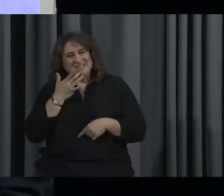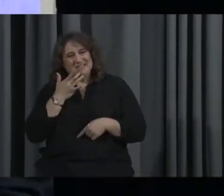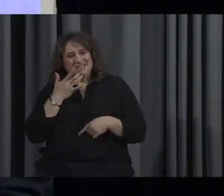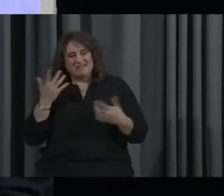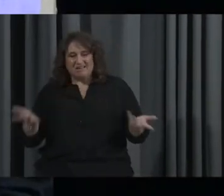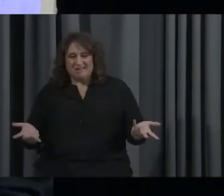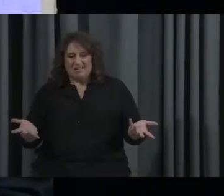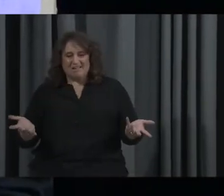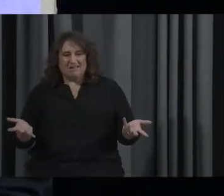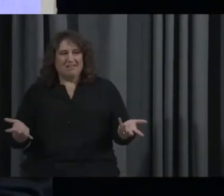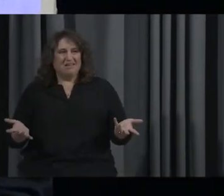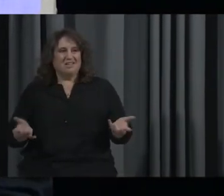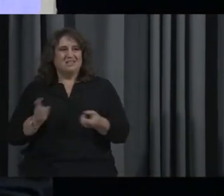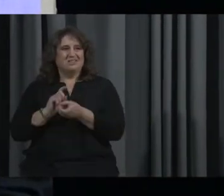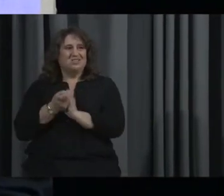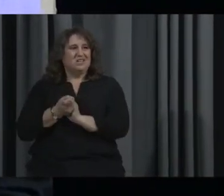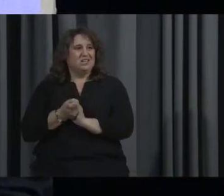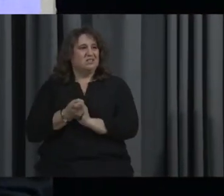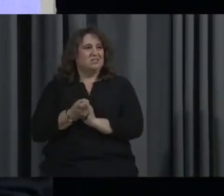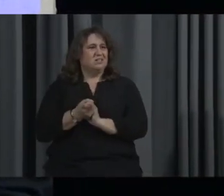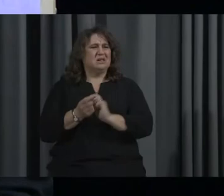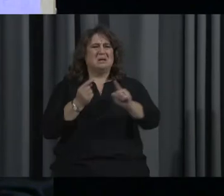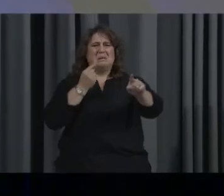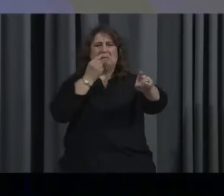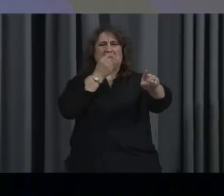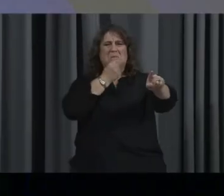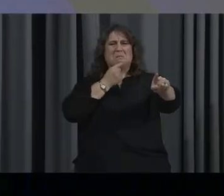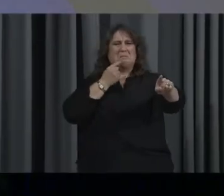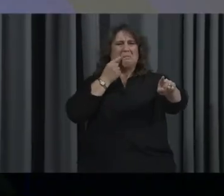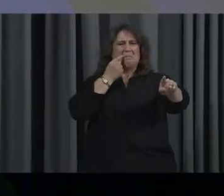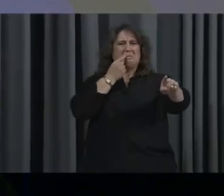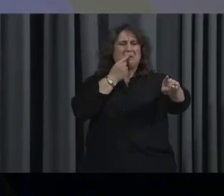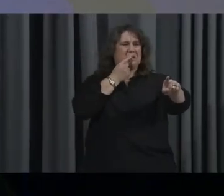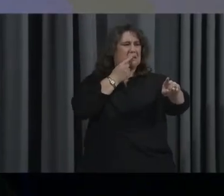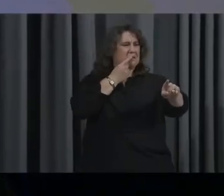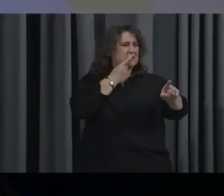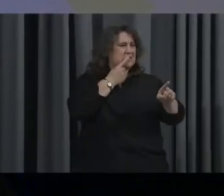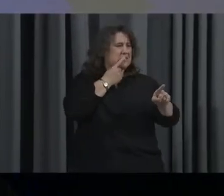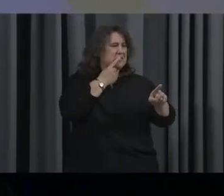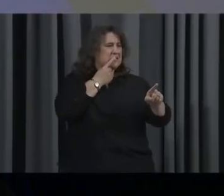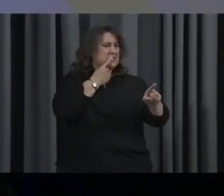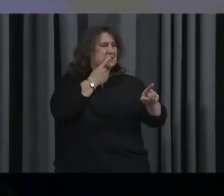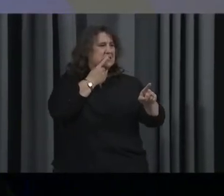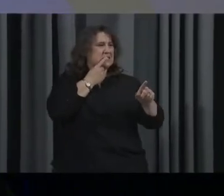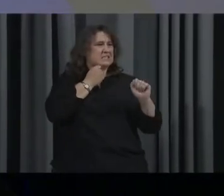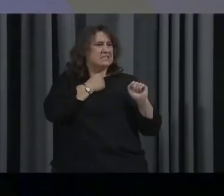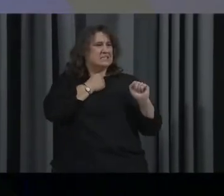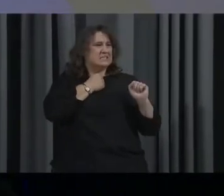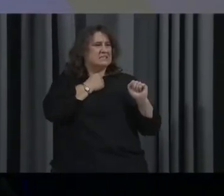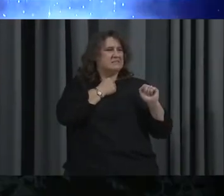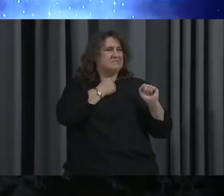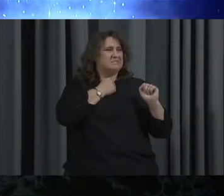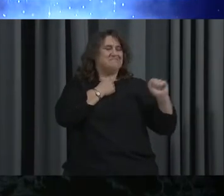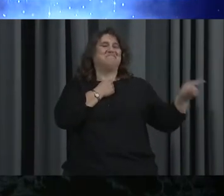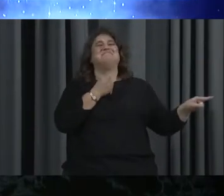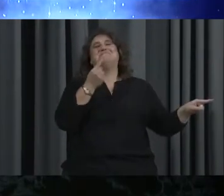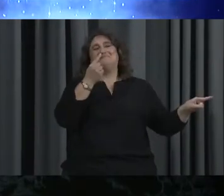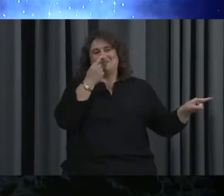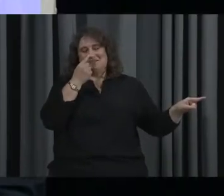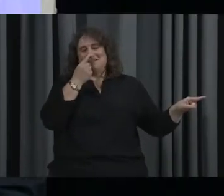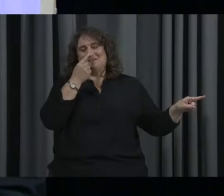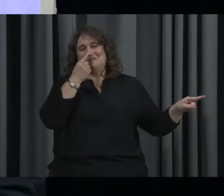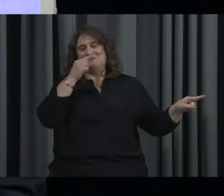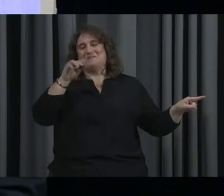Let's see. No, is it the mouth? No. No, I got wrong, didn't it? Yeah. Well. It actually is the nose, so